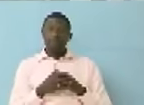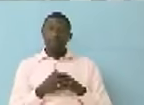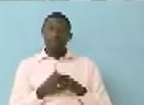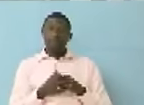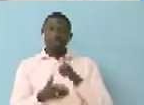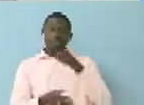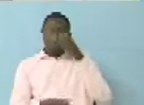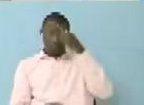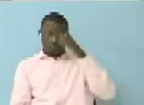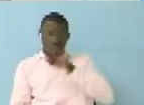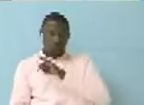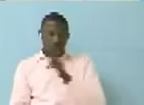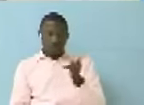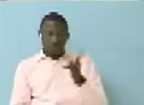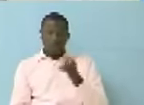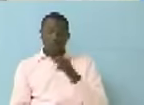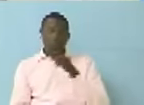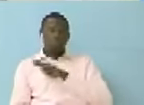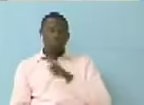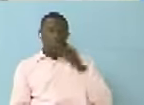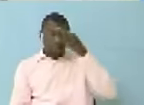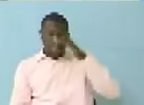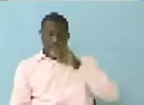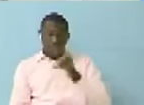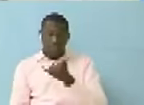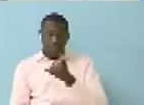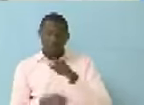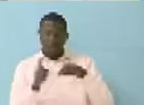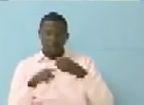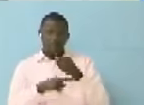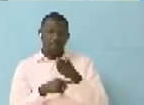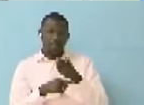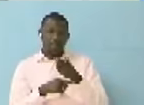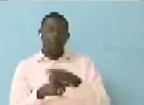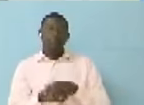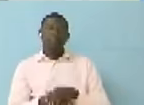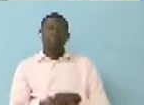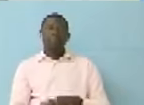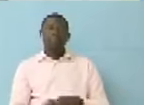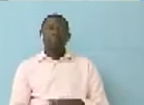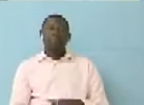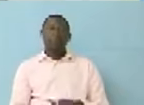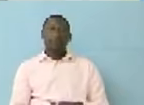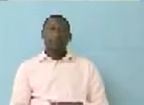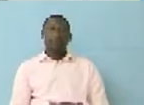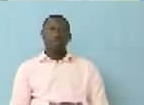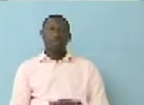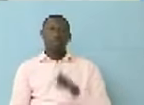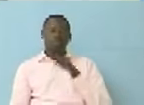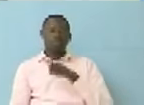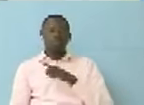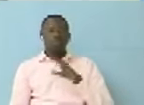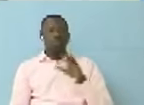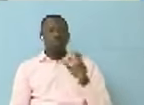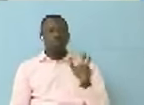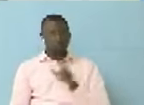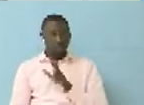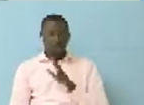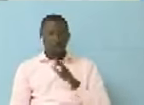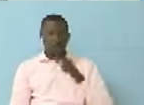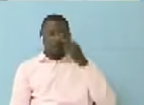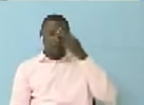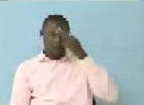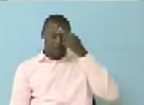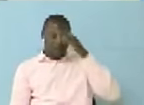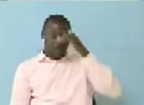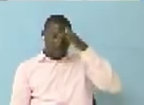You disagree with that. I disagree with that. Man songala. General, you would agree with me that torture is unlawful.